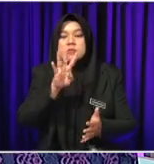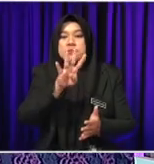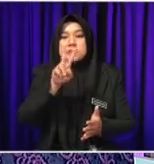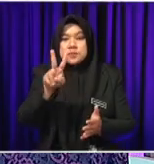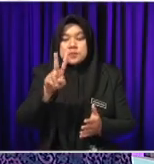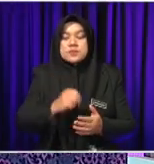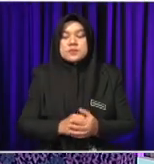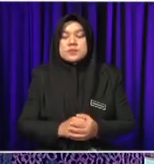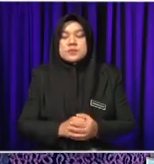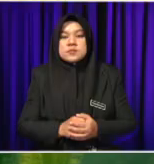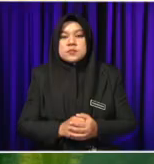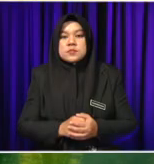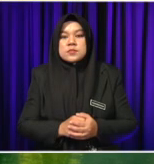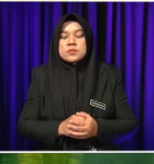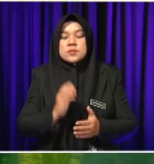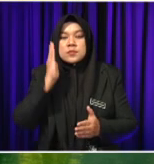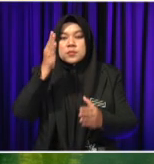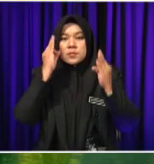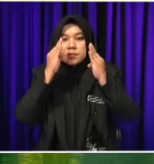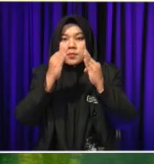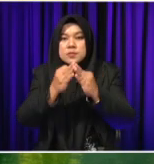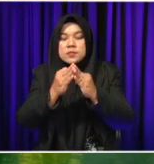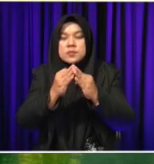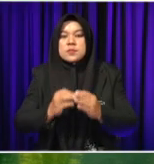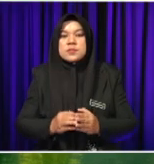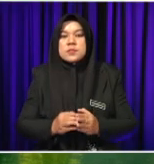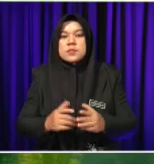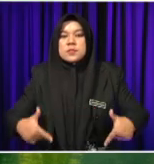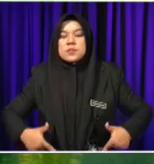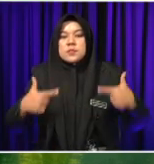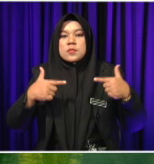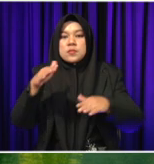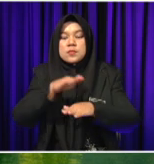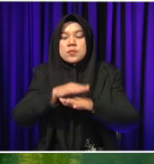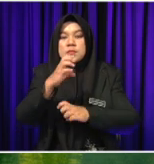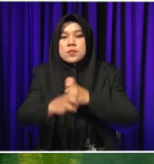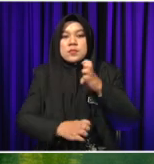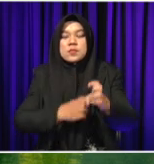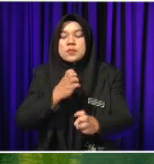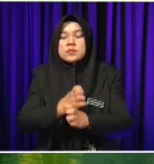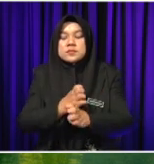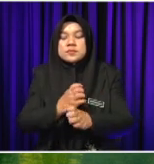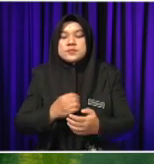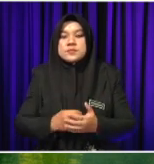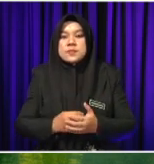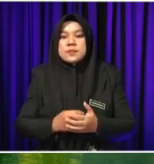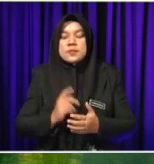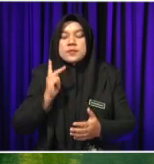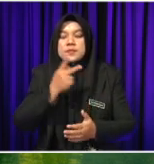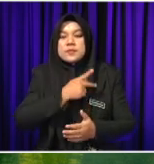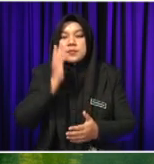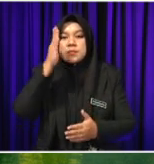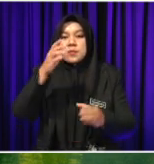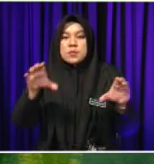42. And we are going to focus on life on Earth. Yep. And girls and boys, viewers out there, we are going to